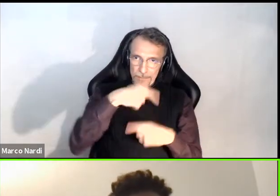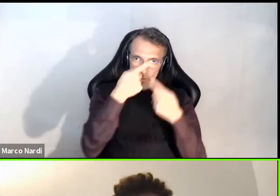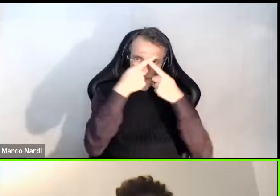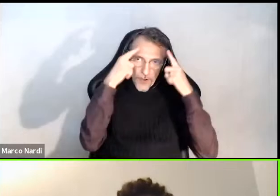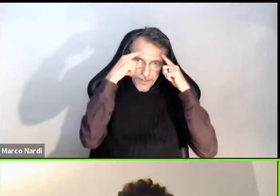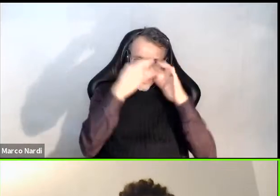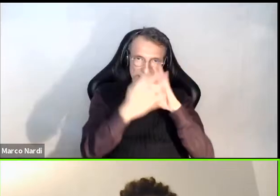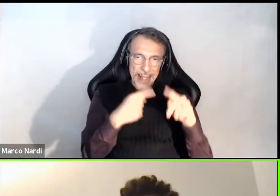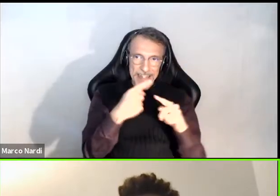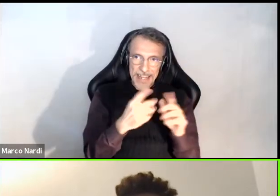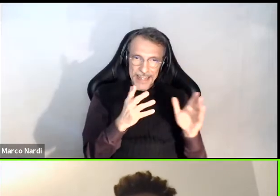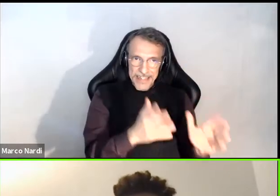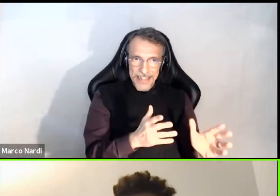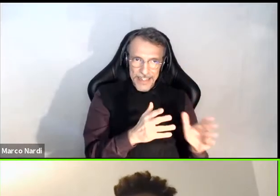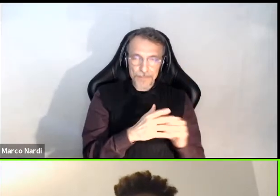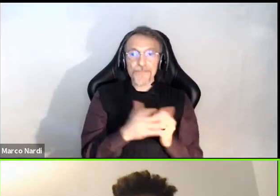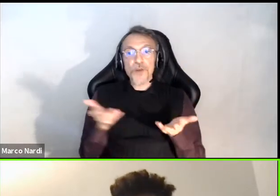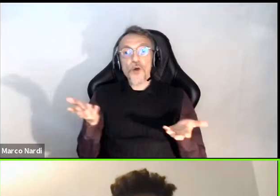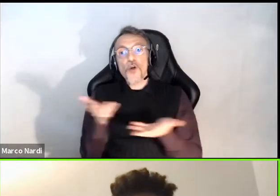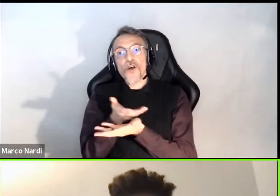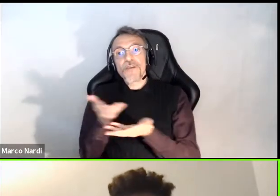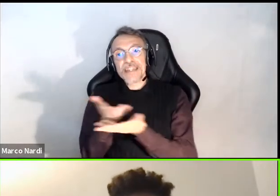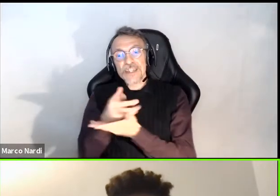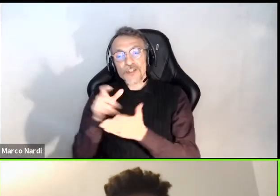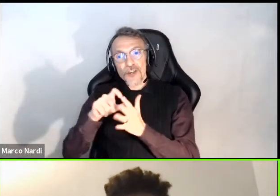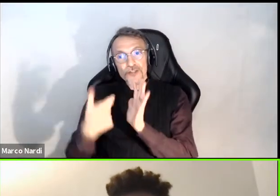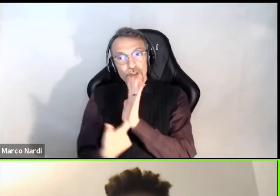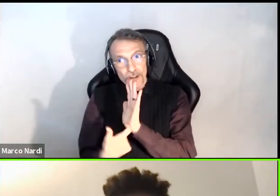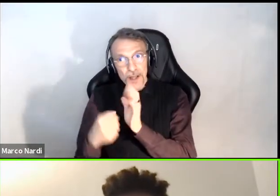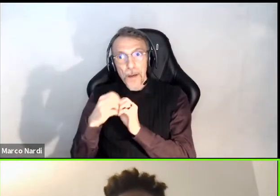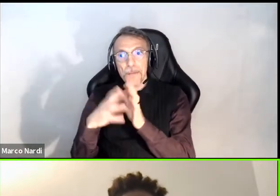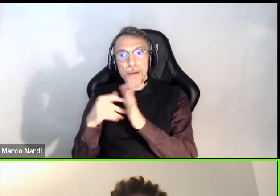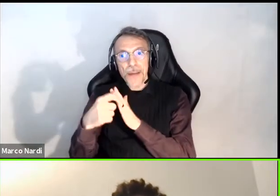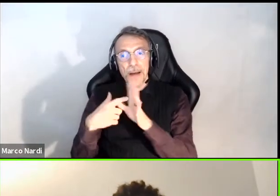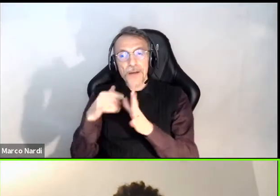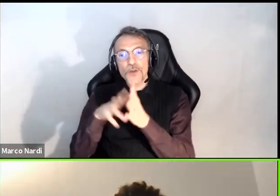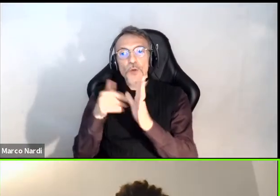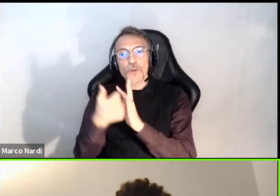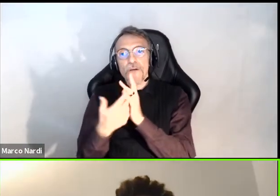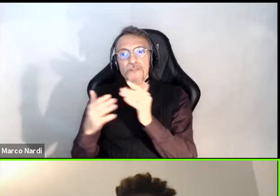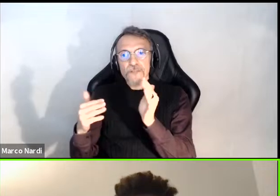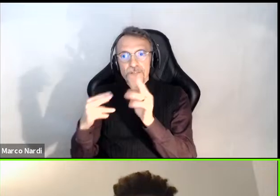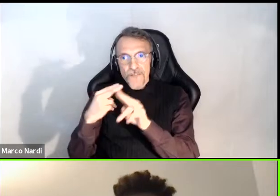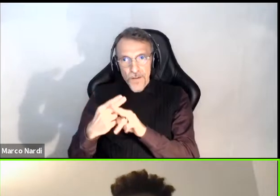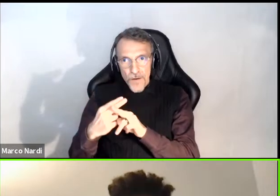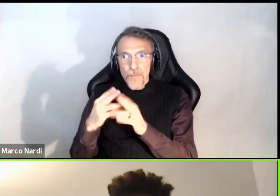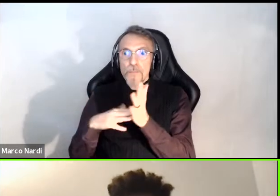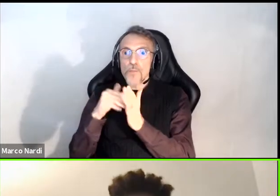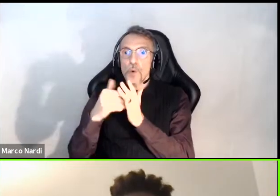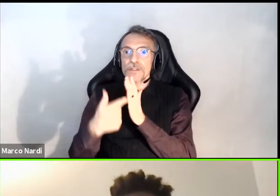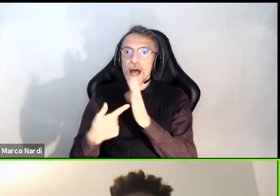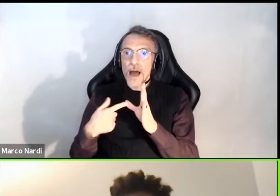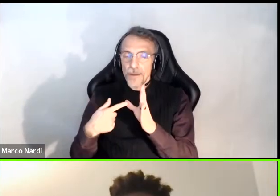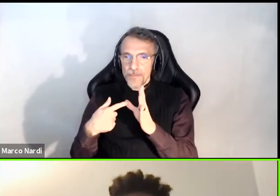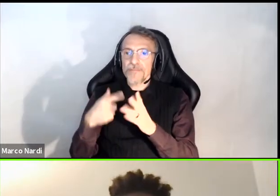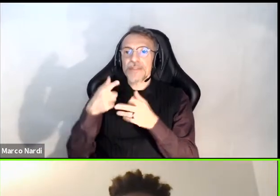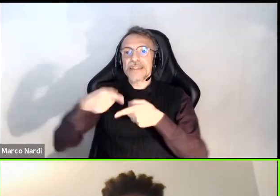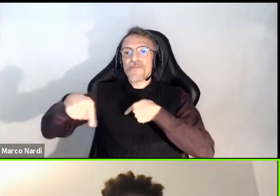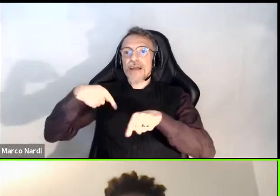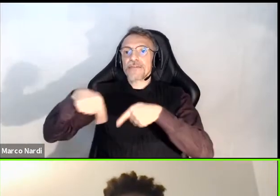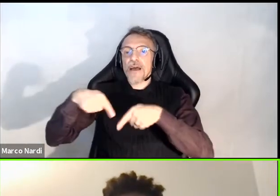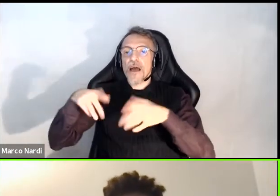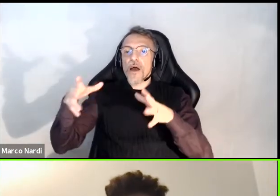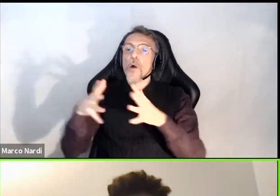Sussex, who will be in conversation with Dr. Baba Yusuf Musa, who is Director General, West